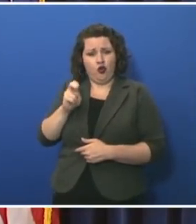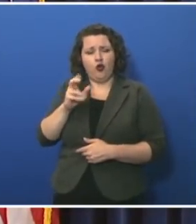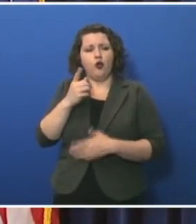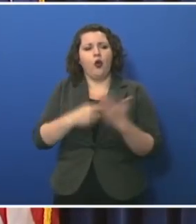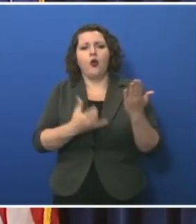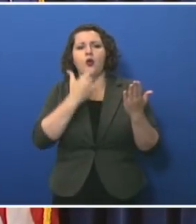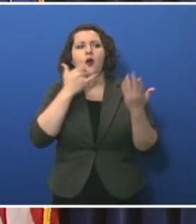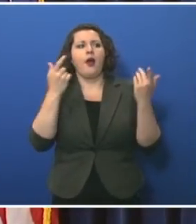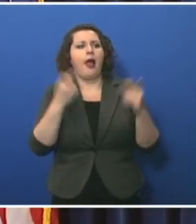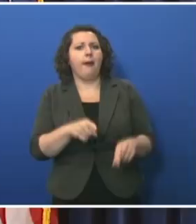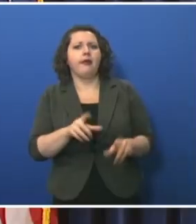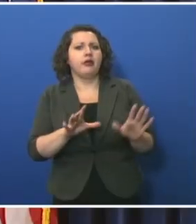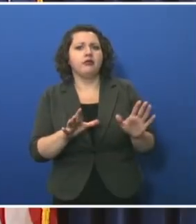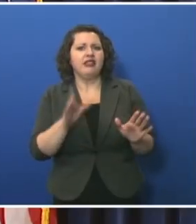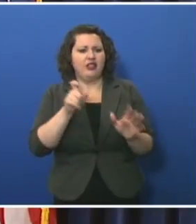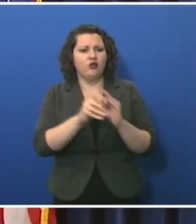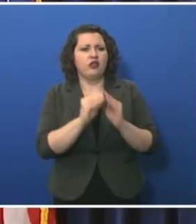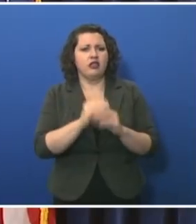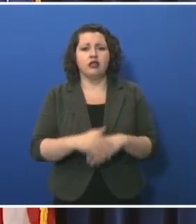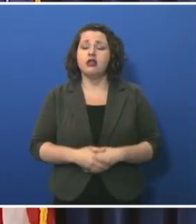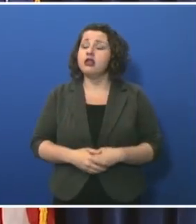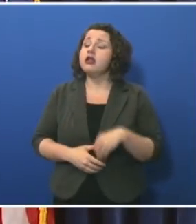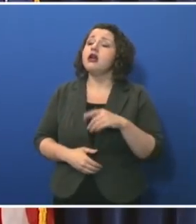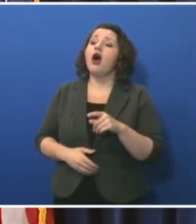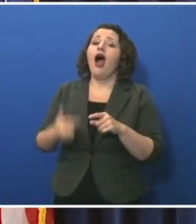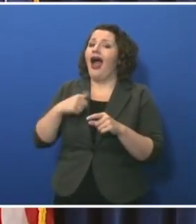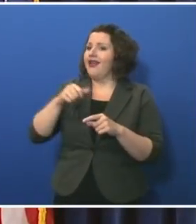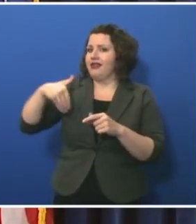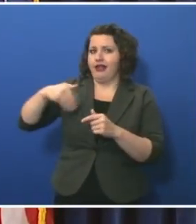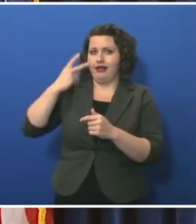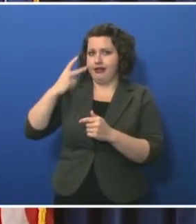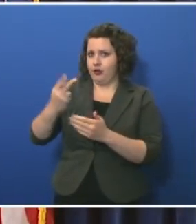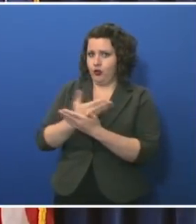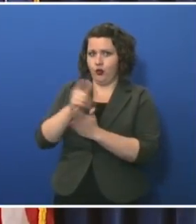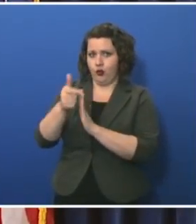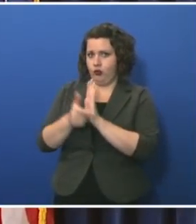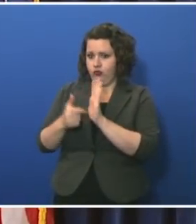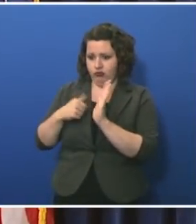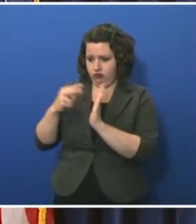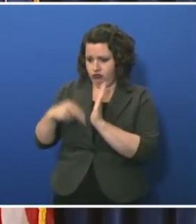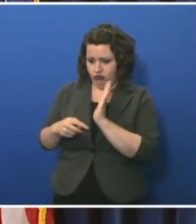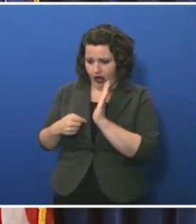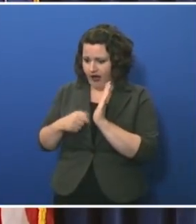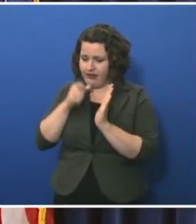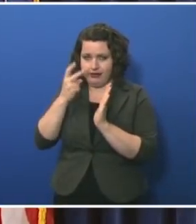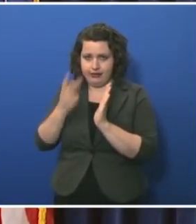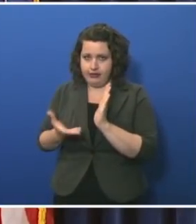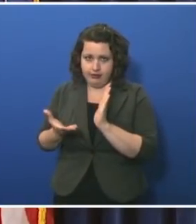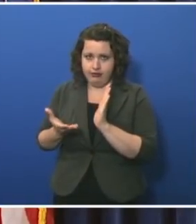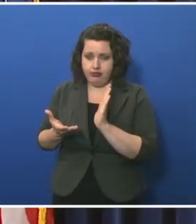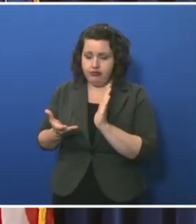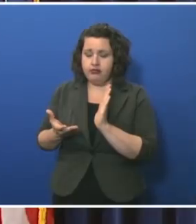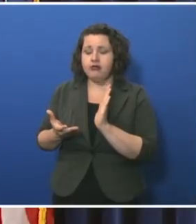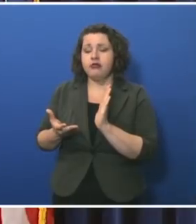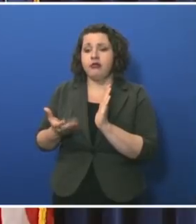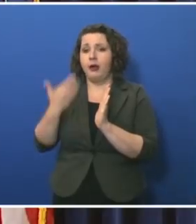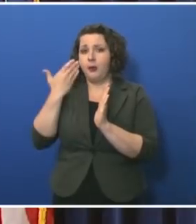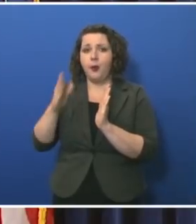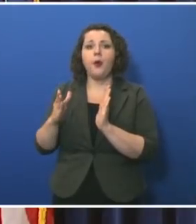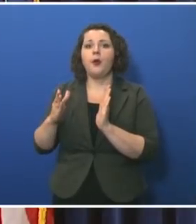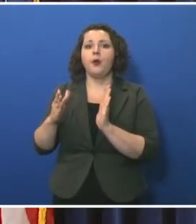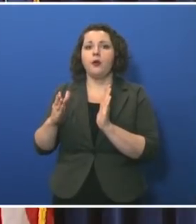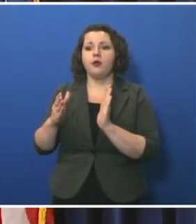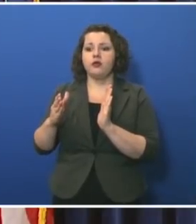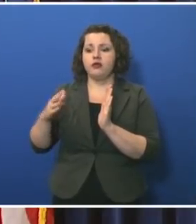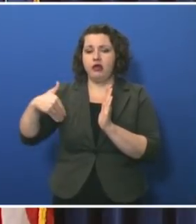haven't seen the new legislation. I haven't sat down and read it, so I don't know. I haven't had a chance to